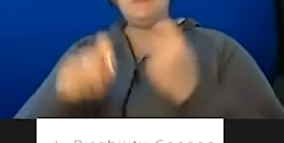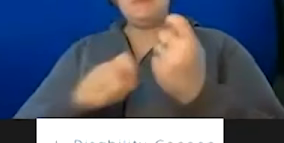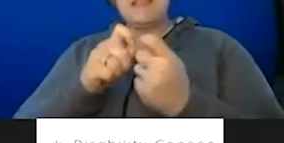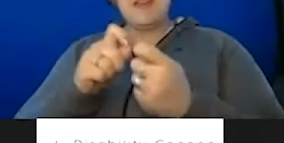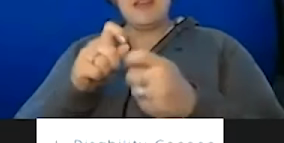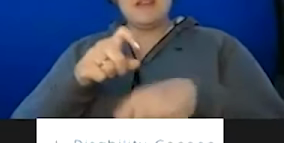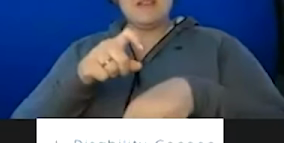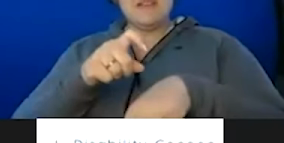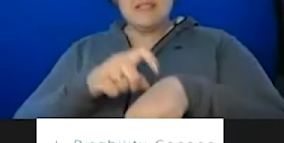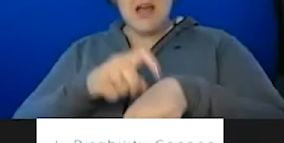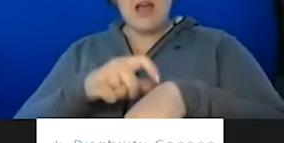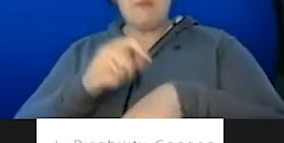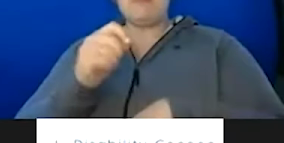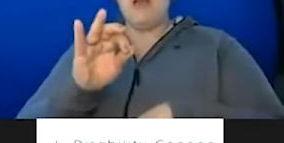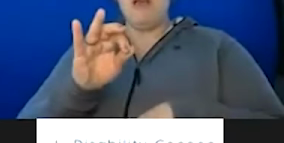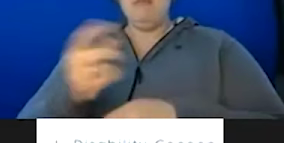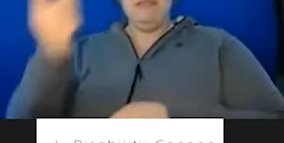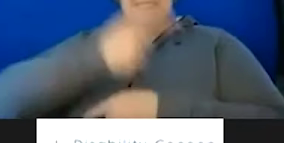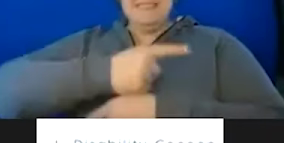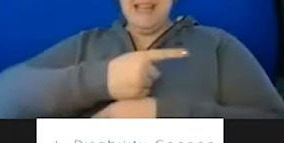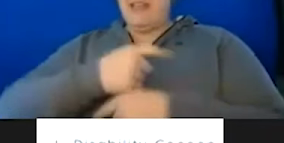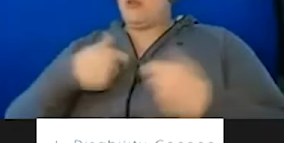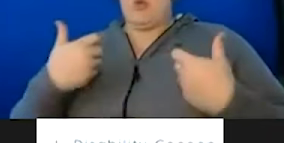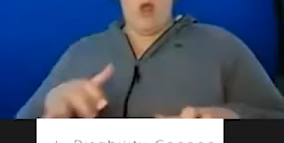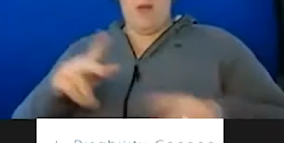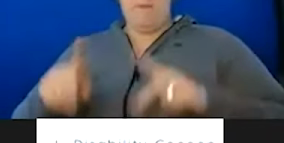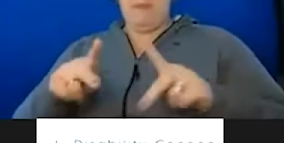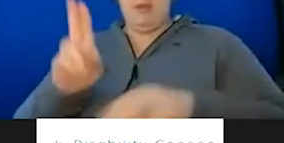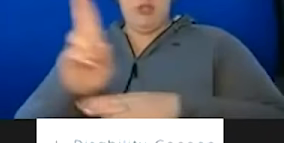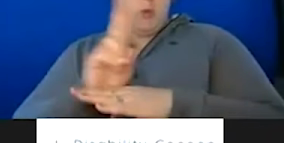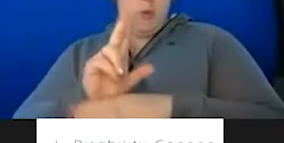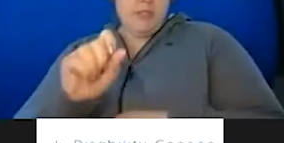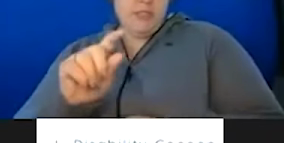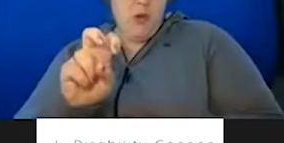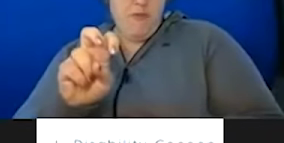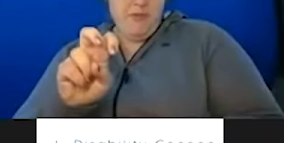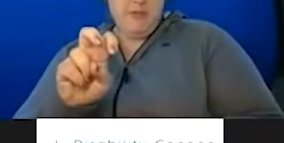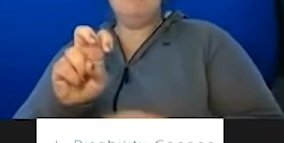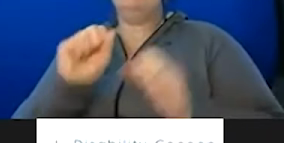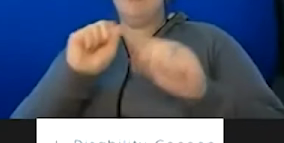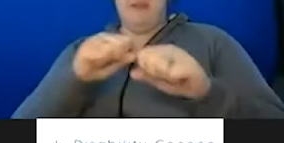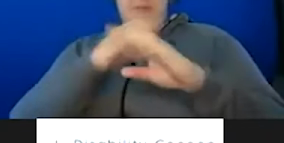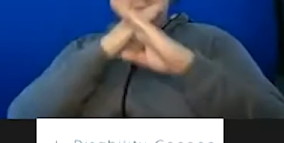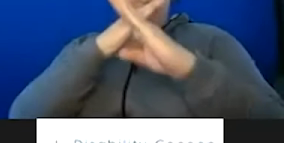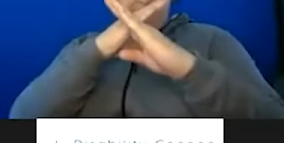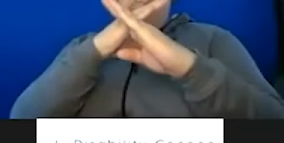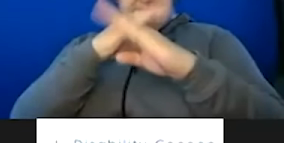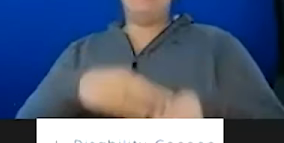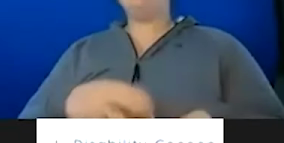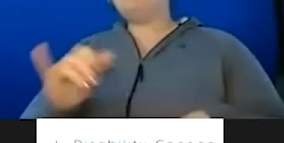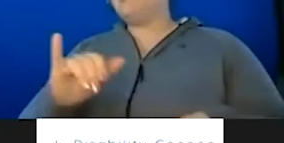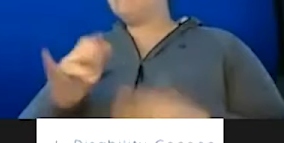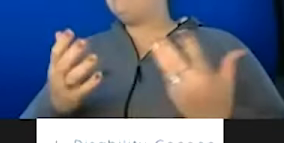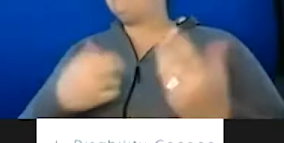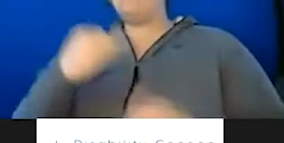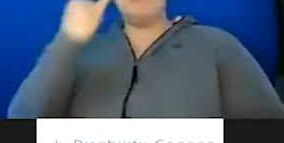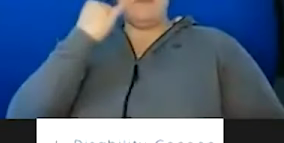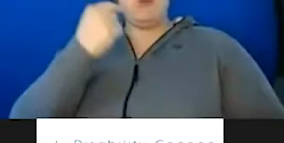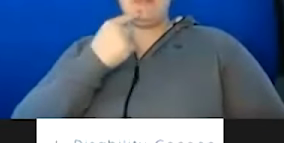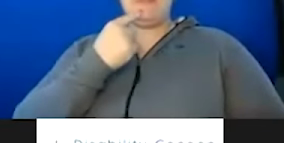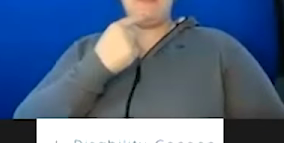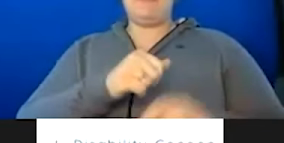of operation. So let's say, for example, that you want to make a stove inoperable during the hours of 10